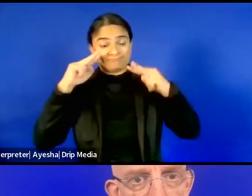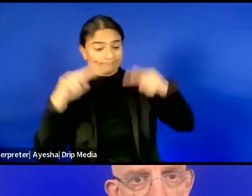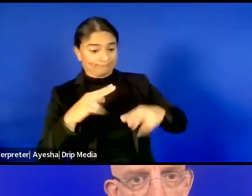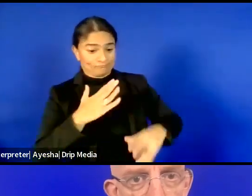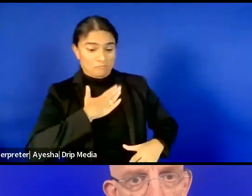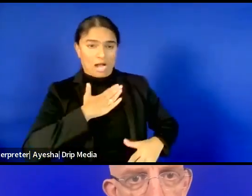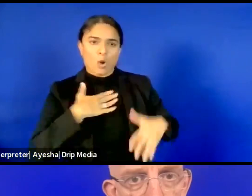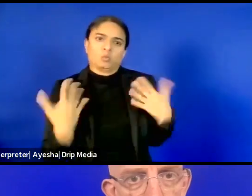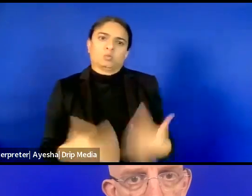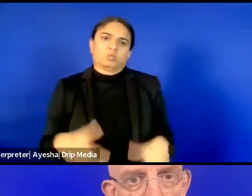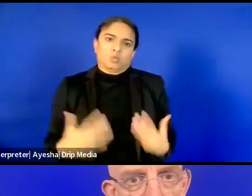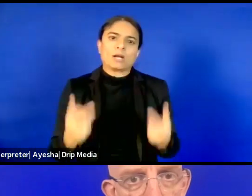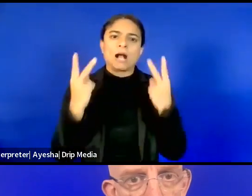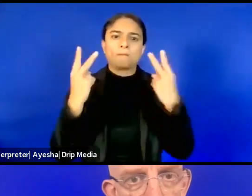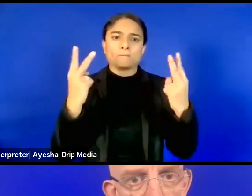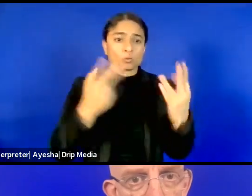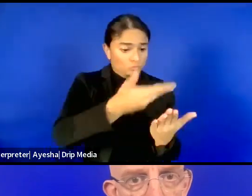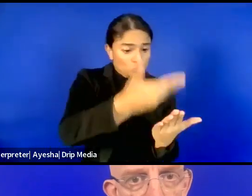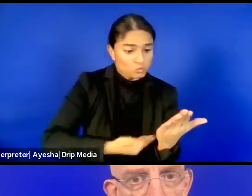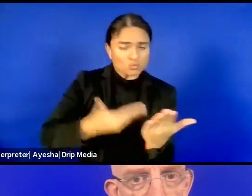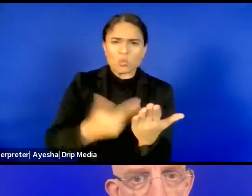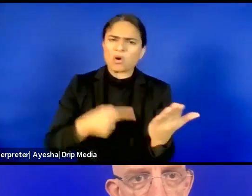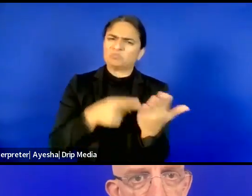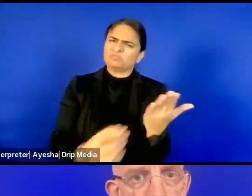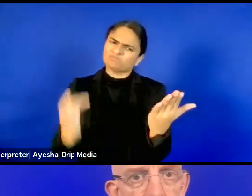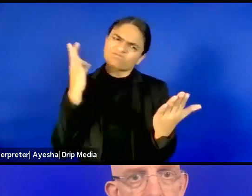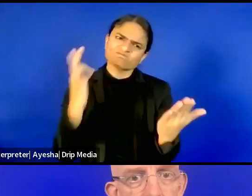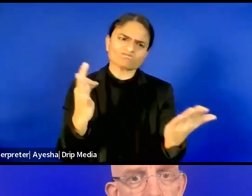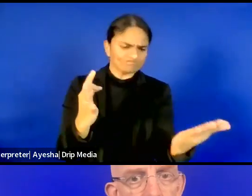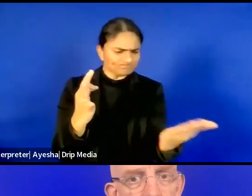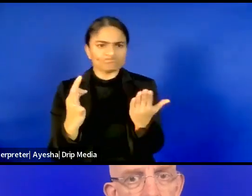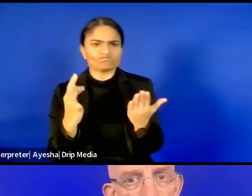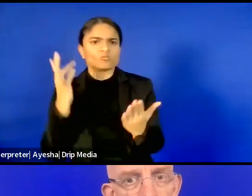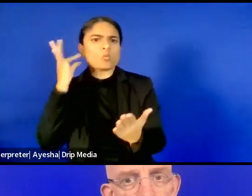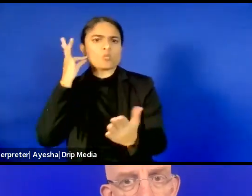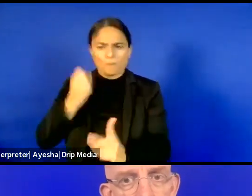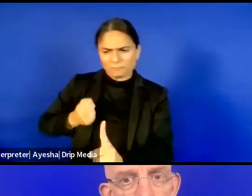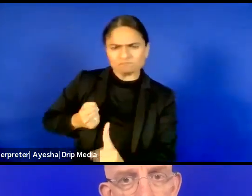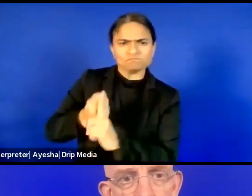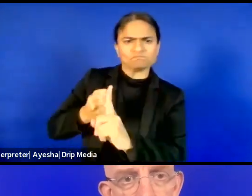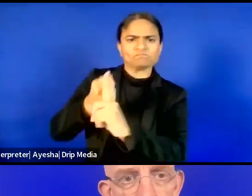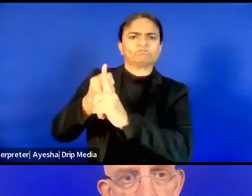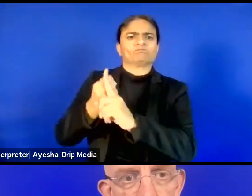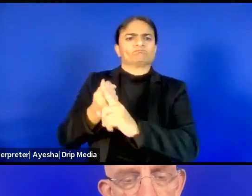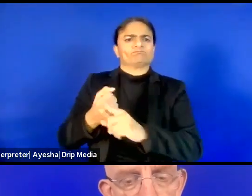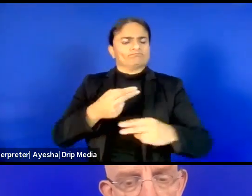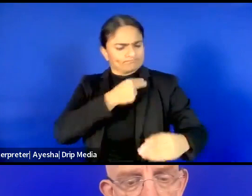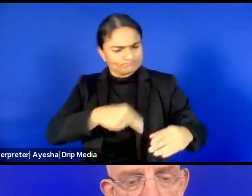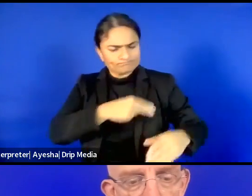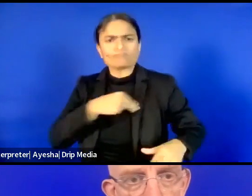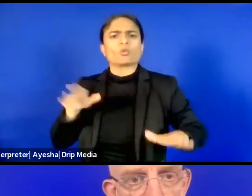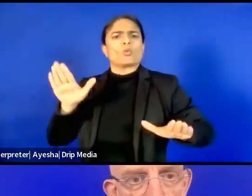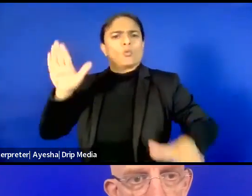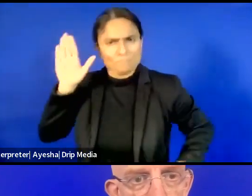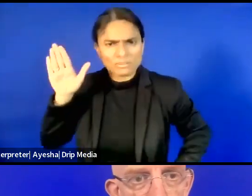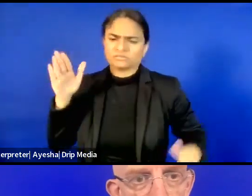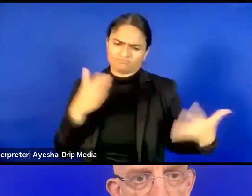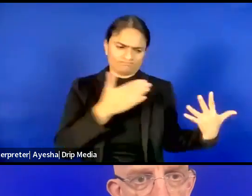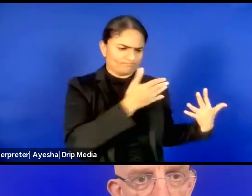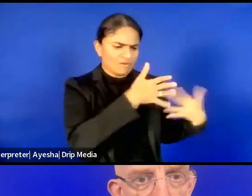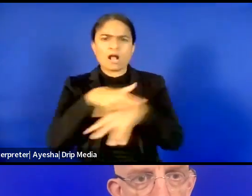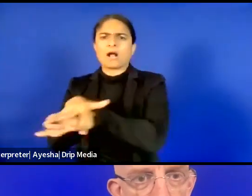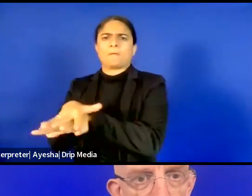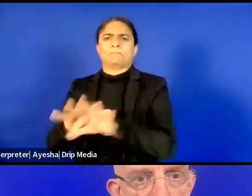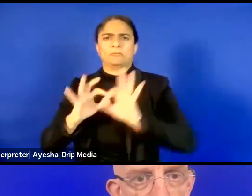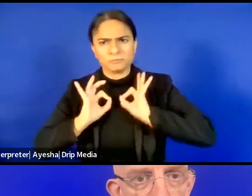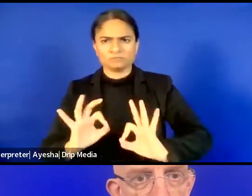signing on to it and committing and implementing it on the ground. And so, you know, it's my pleasure to introduce the next